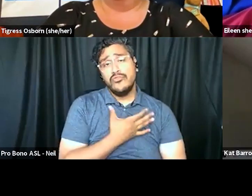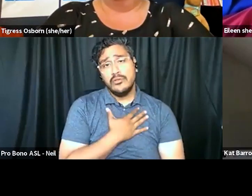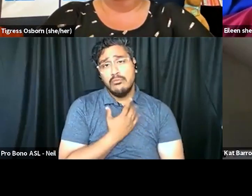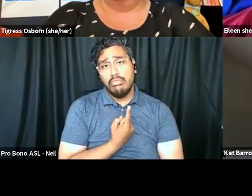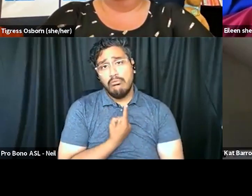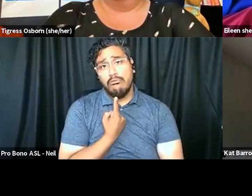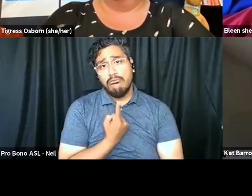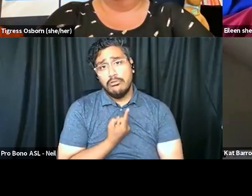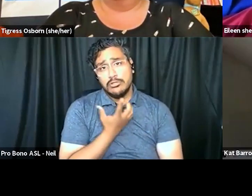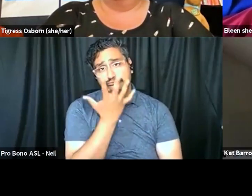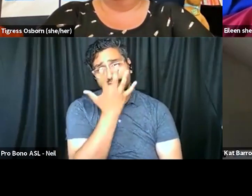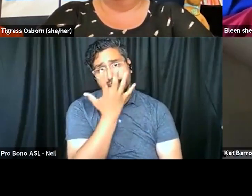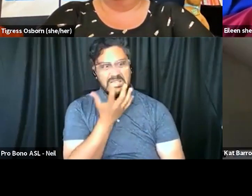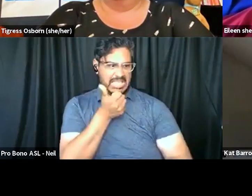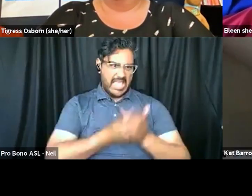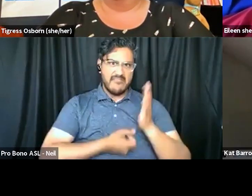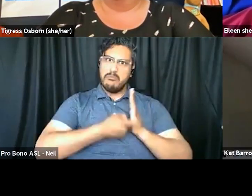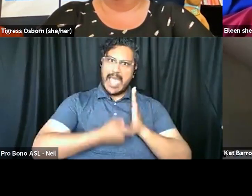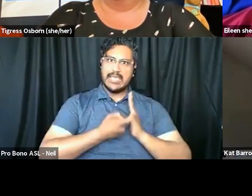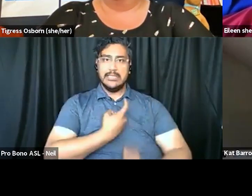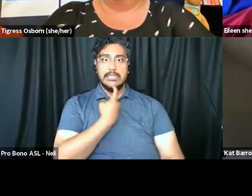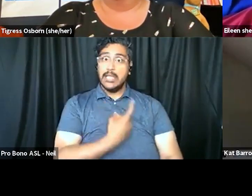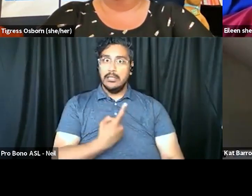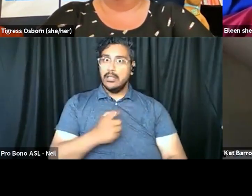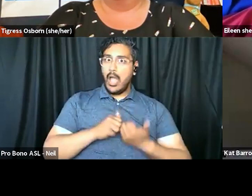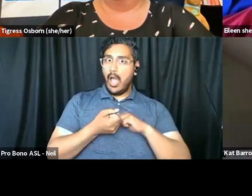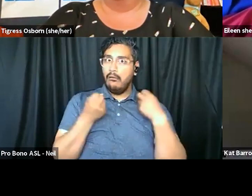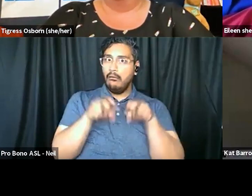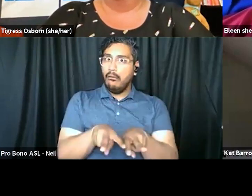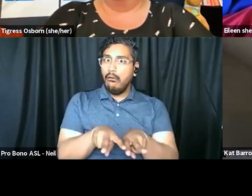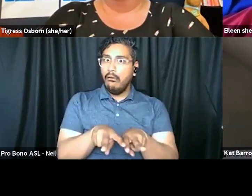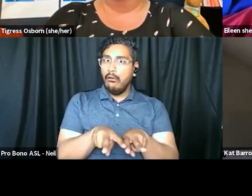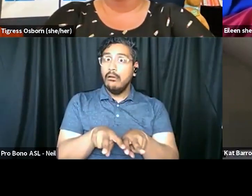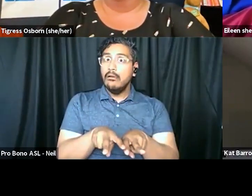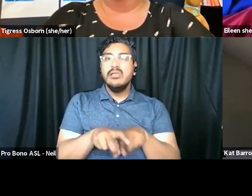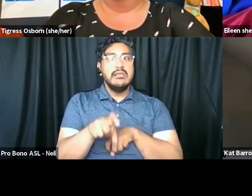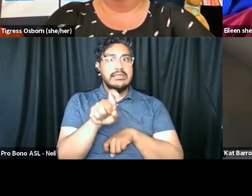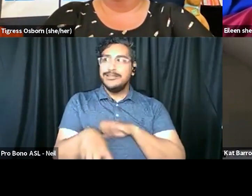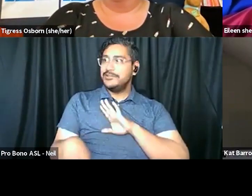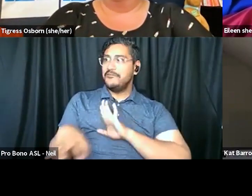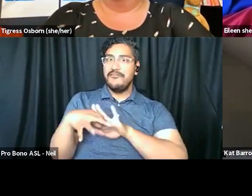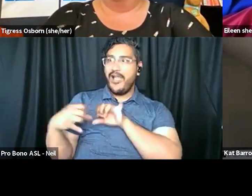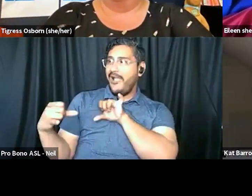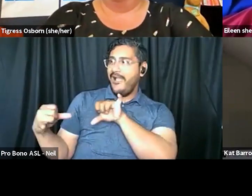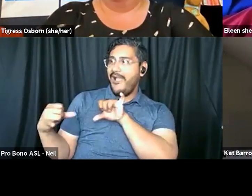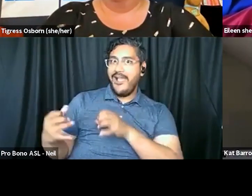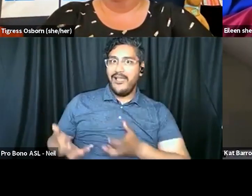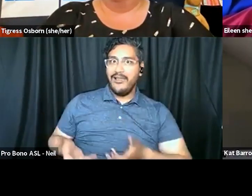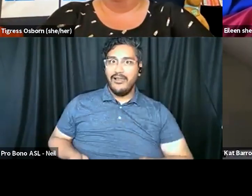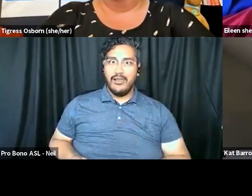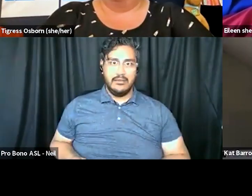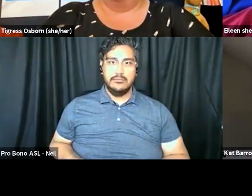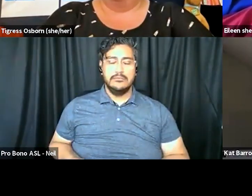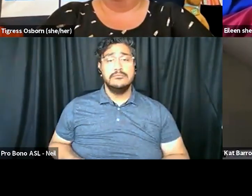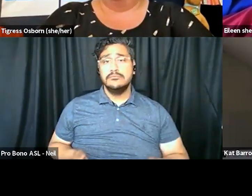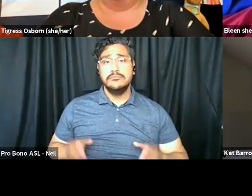read tells him to get me into bed by finding some sort of common ground. And surely no